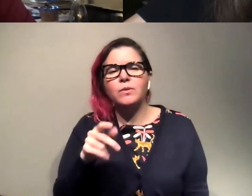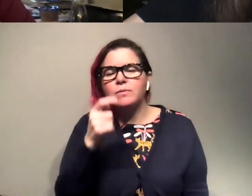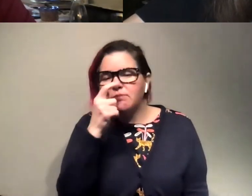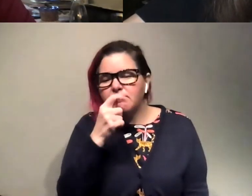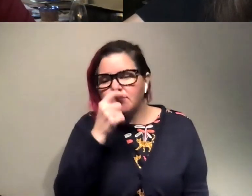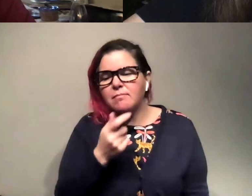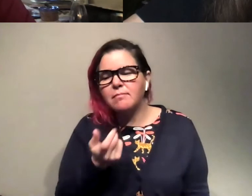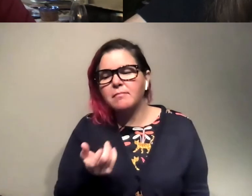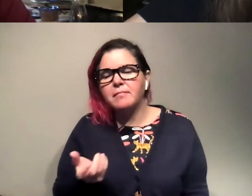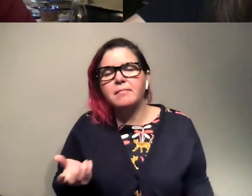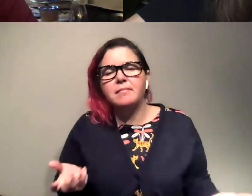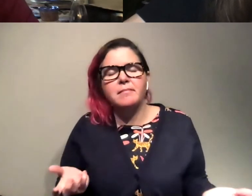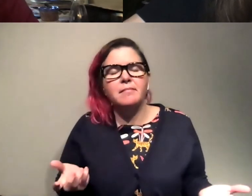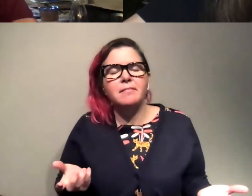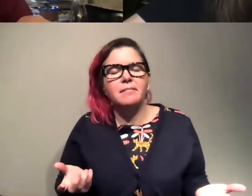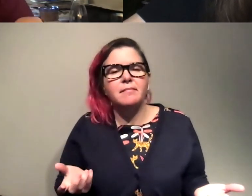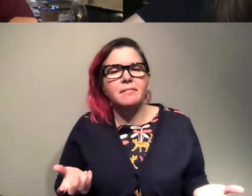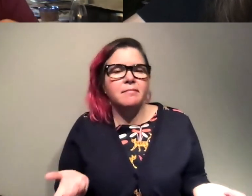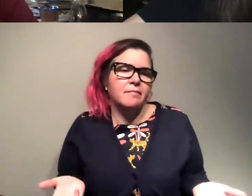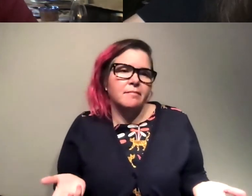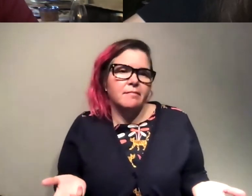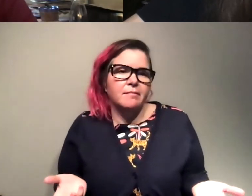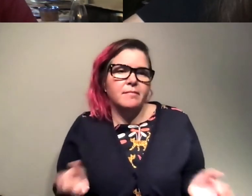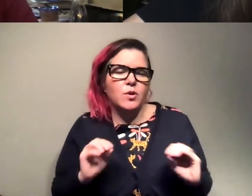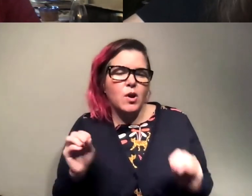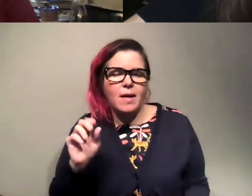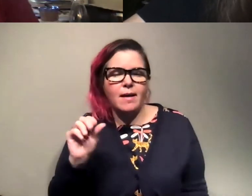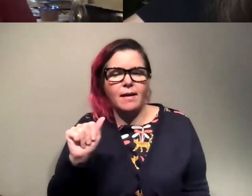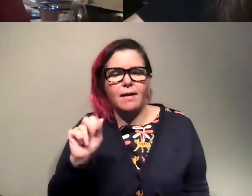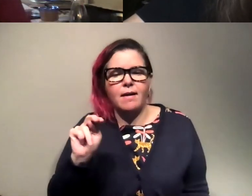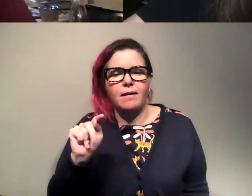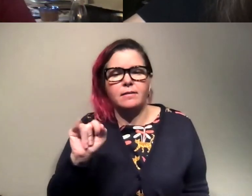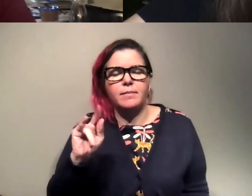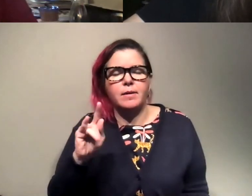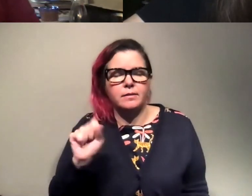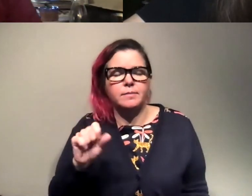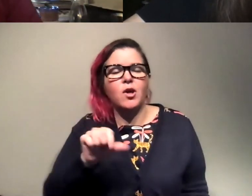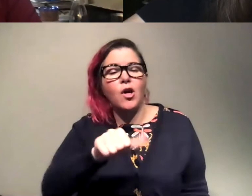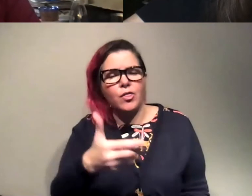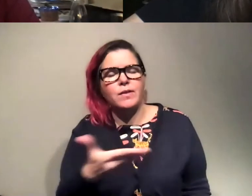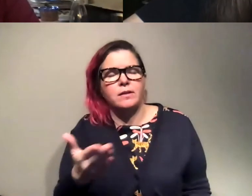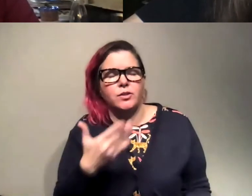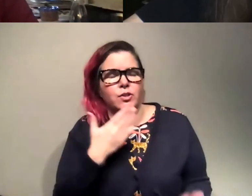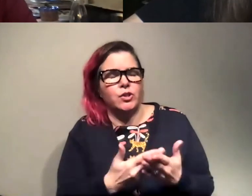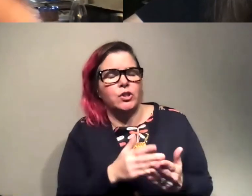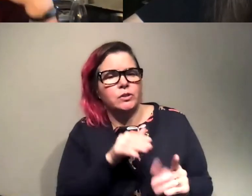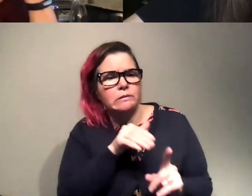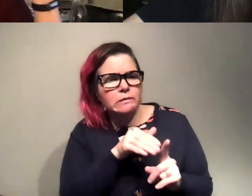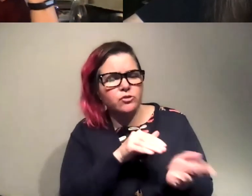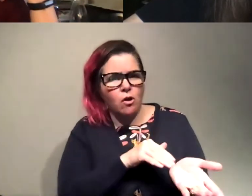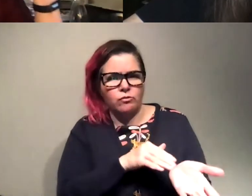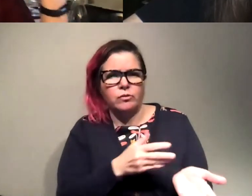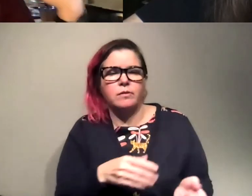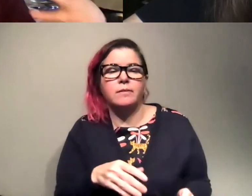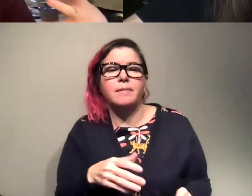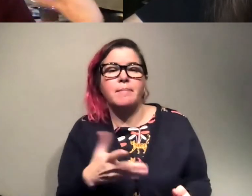then that's a cold, no antibiotics, but other things, it's always good to find out from your doctor. Certainly really bad